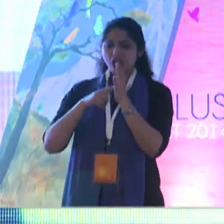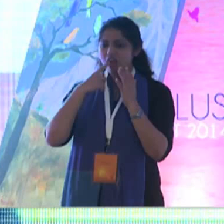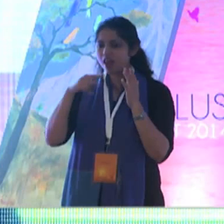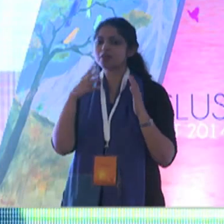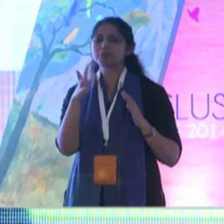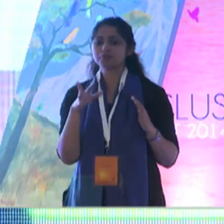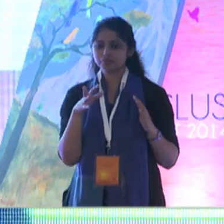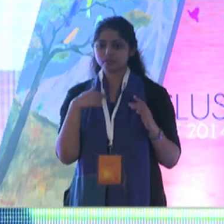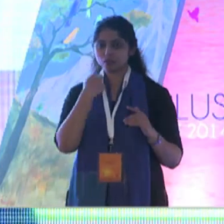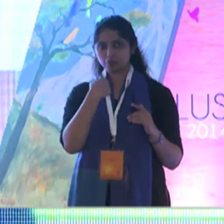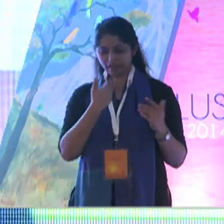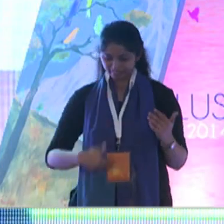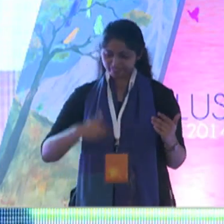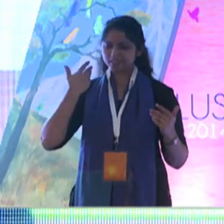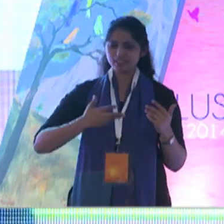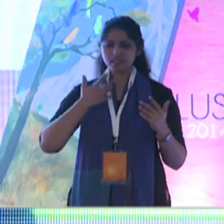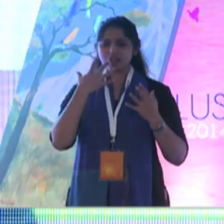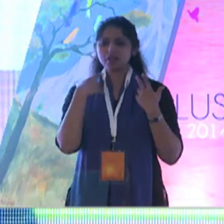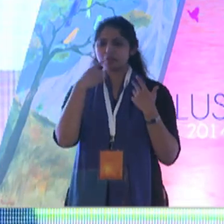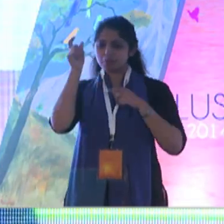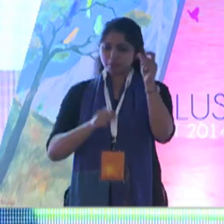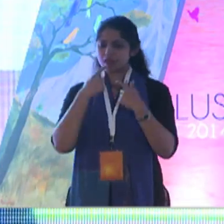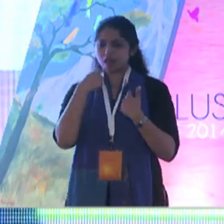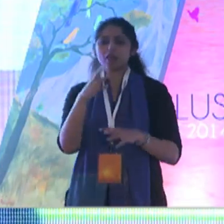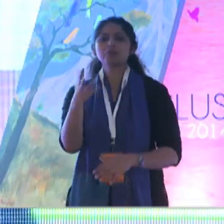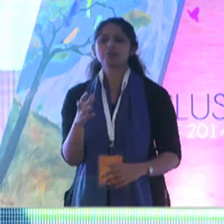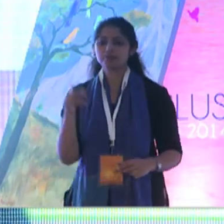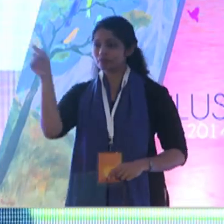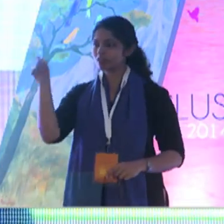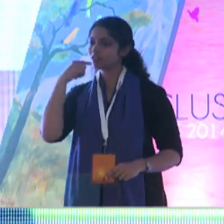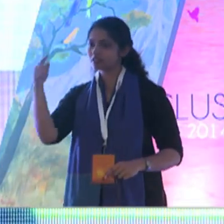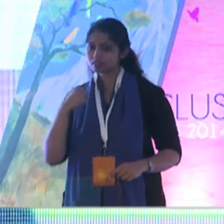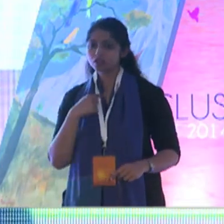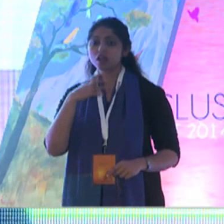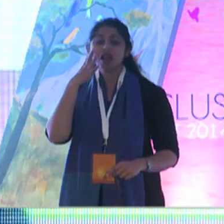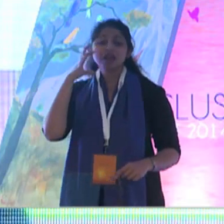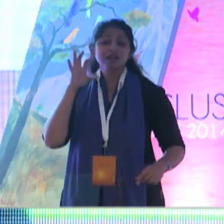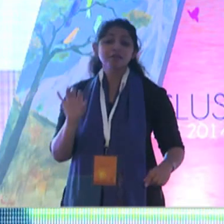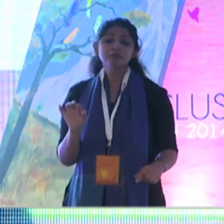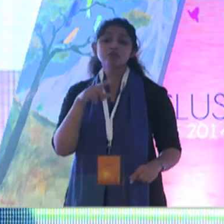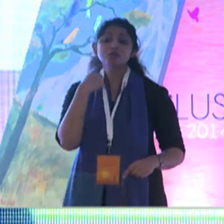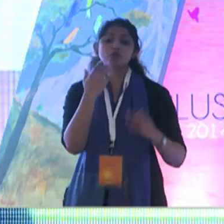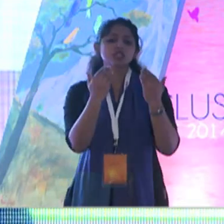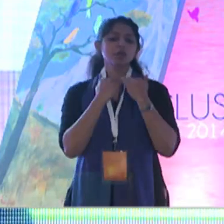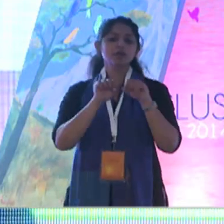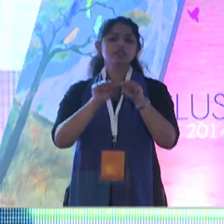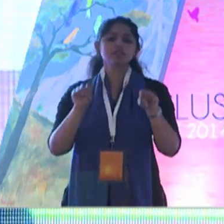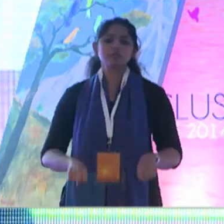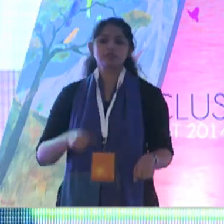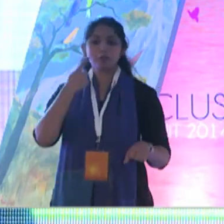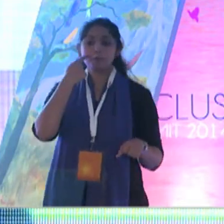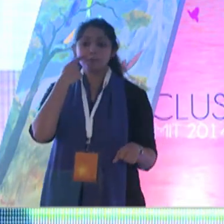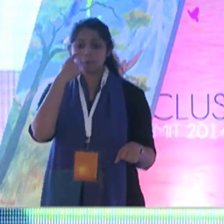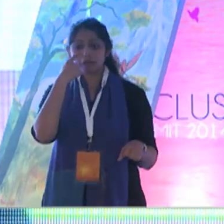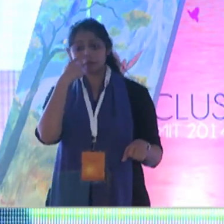including the person who I interviewed. He said that for me, my most important thing was my support system, my parents and my